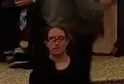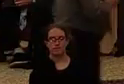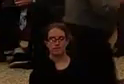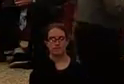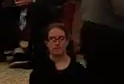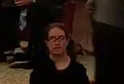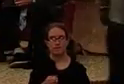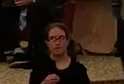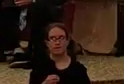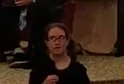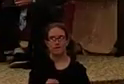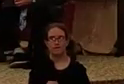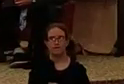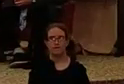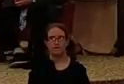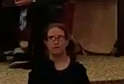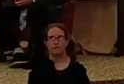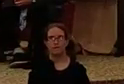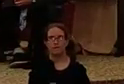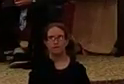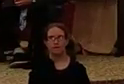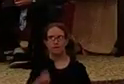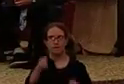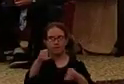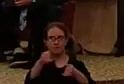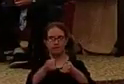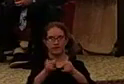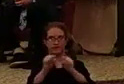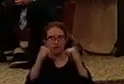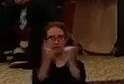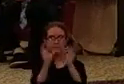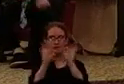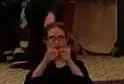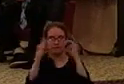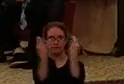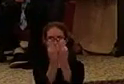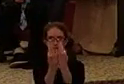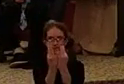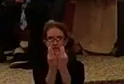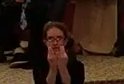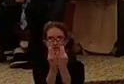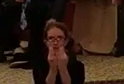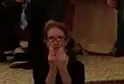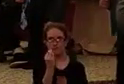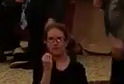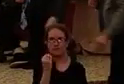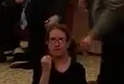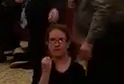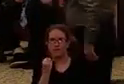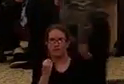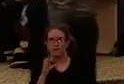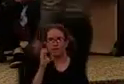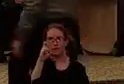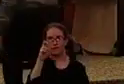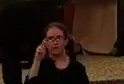He sends his last group, his family, over the creek,